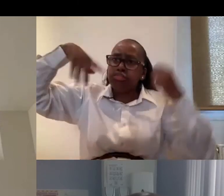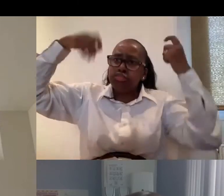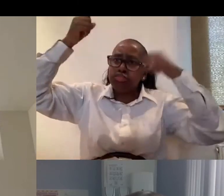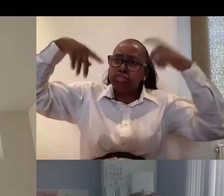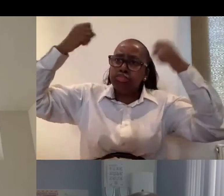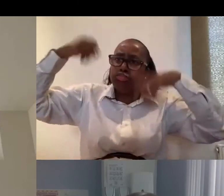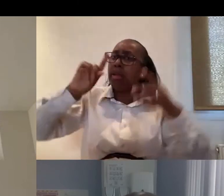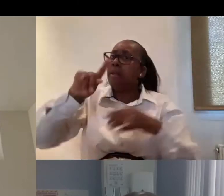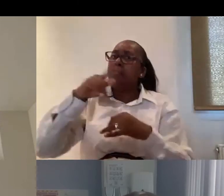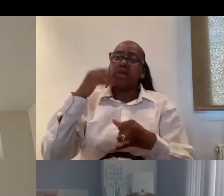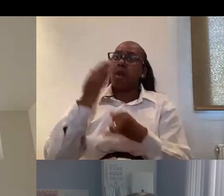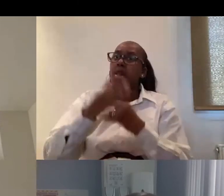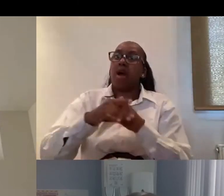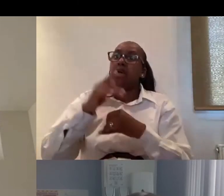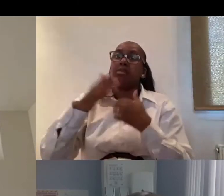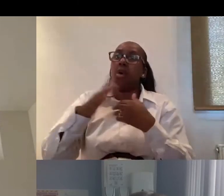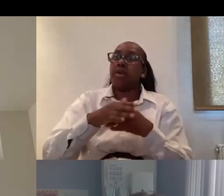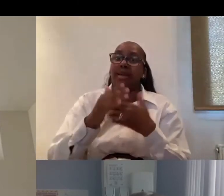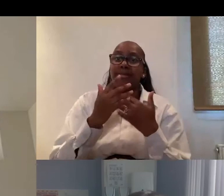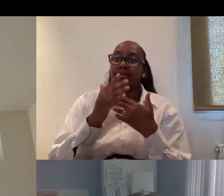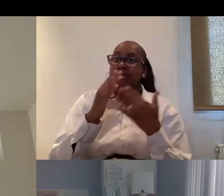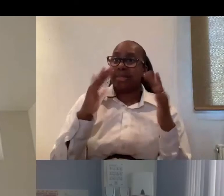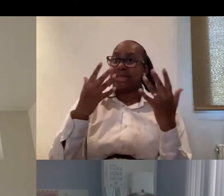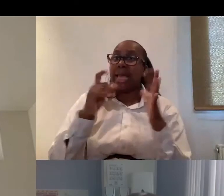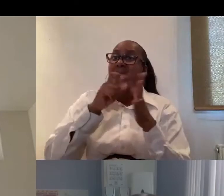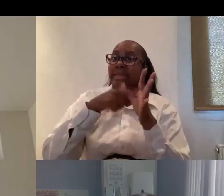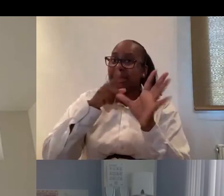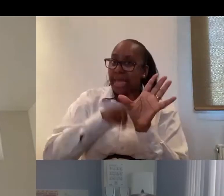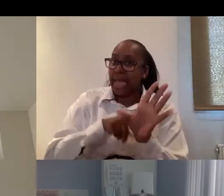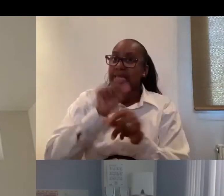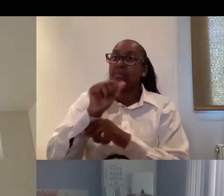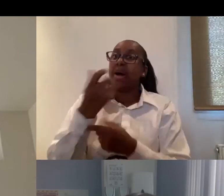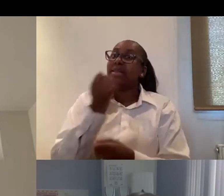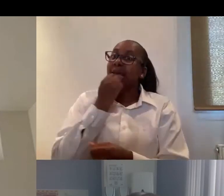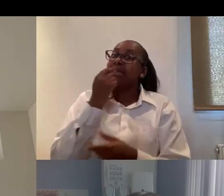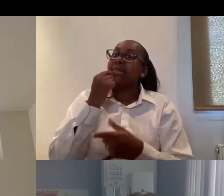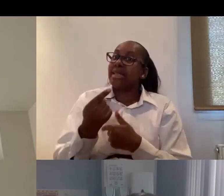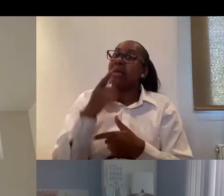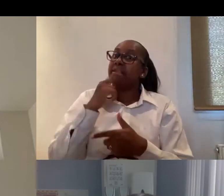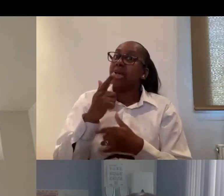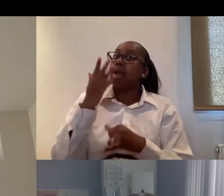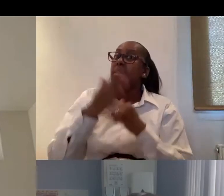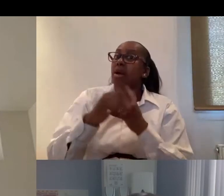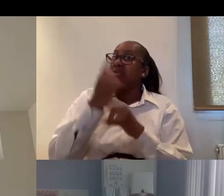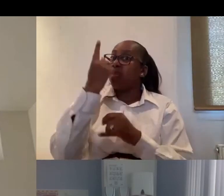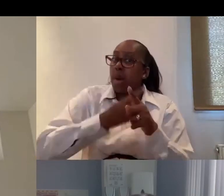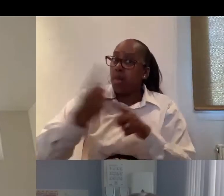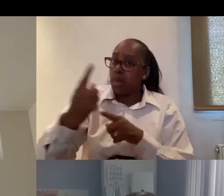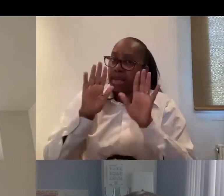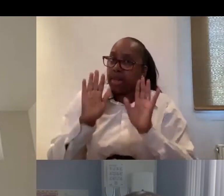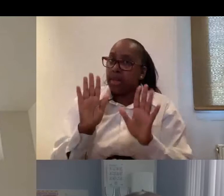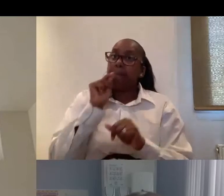these symptoms, they don't last much more than 10 days. The data suggests they can rarely last up to about a week.